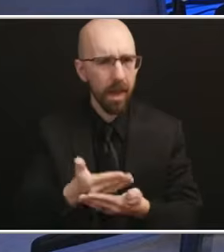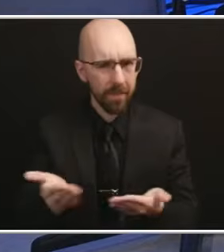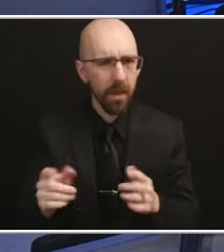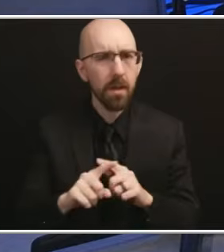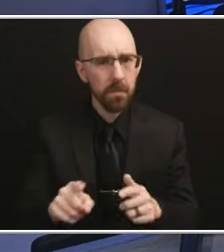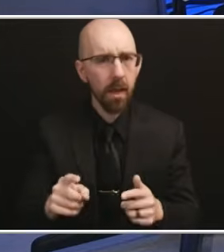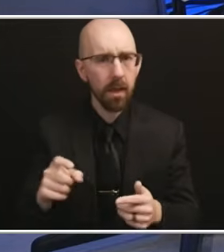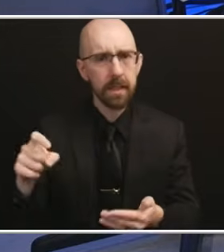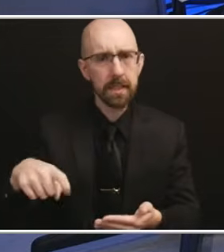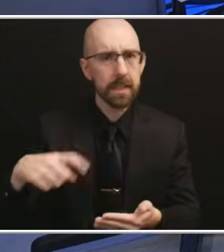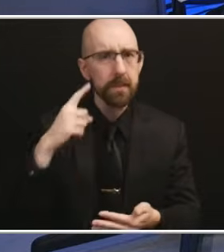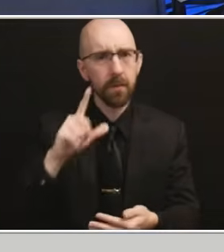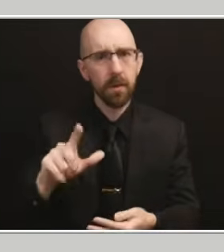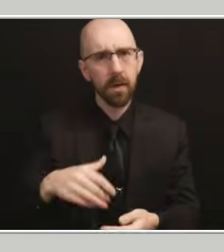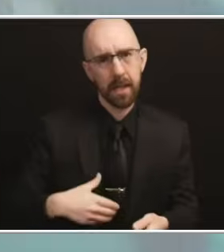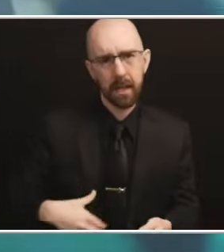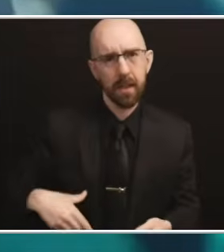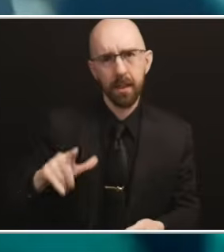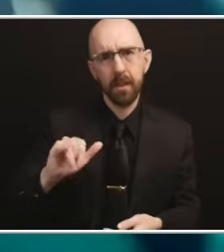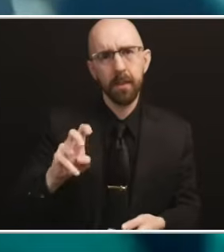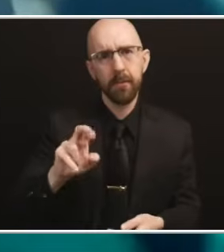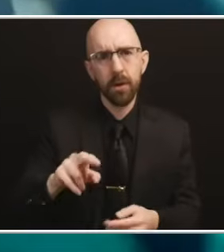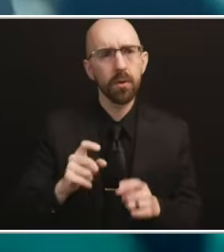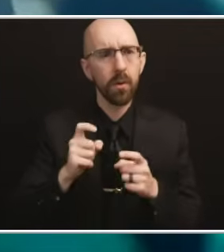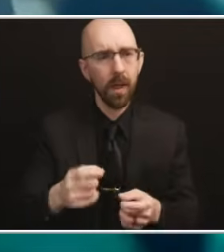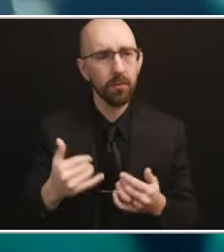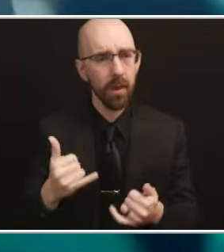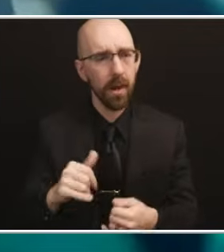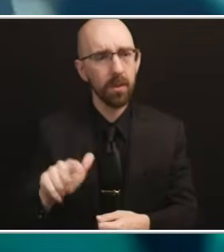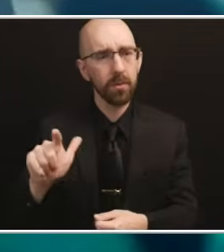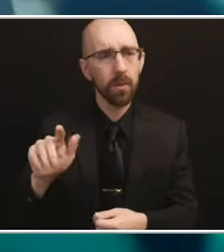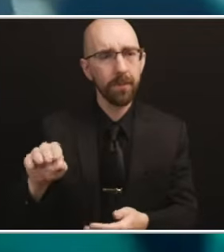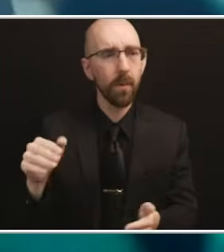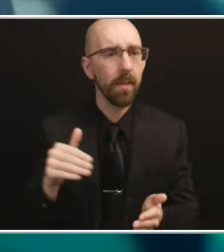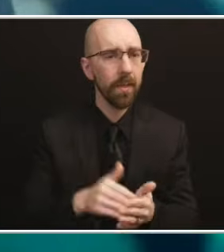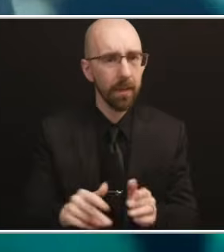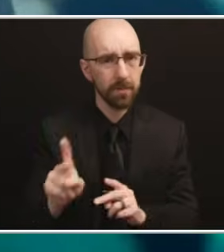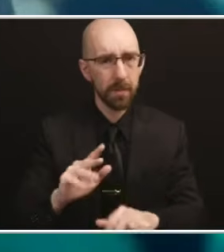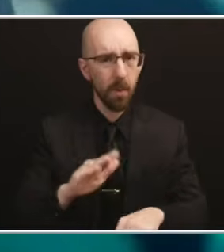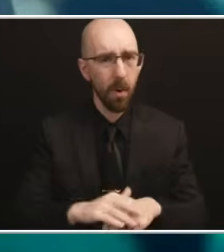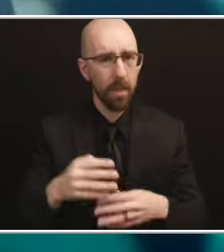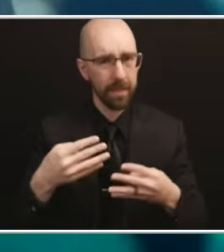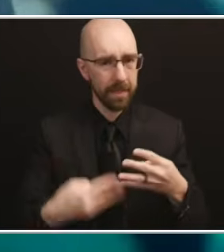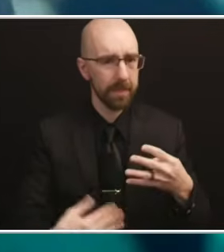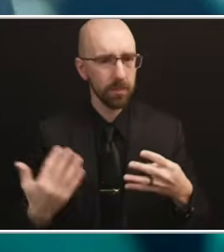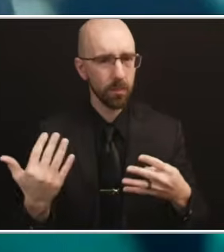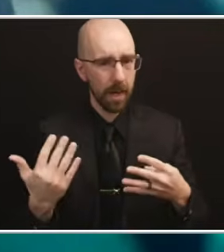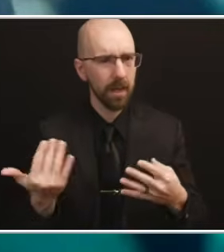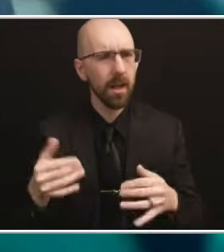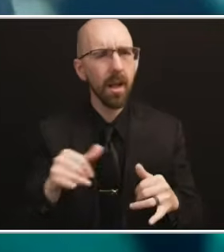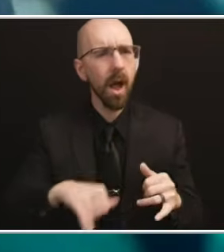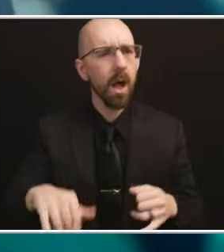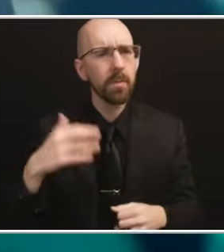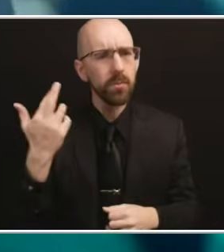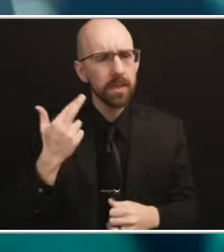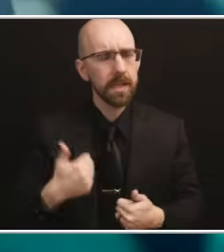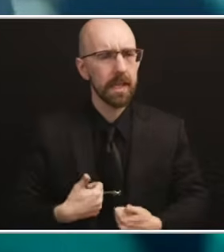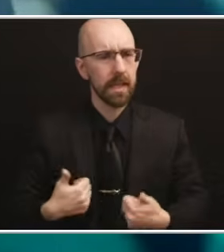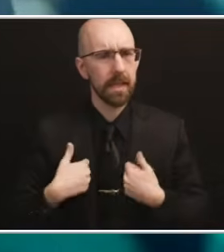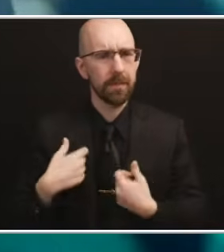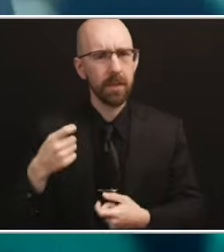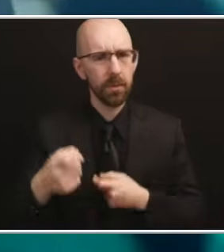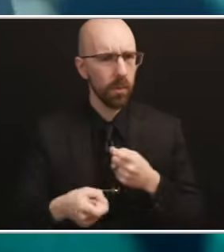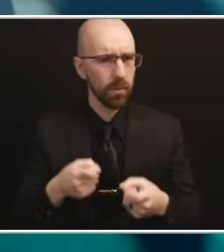for liver donations. Right now, 24,000 people are on the wait list. What are some common reasons living donor liver donation